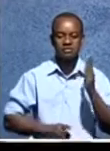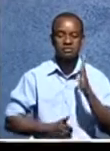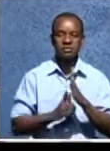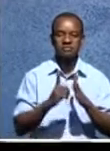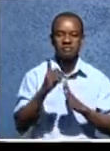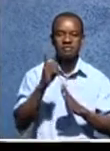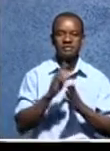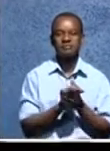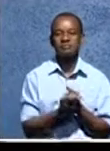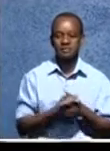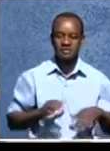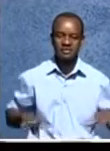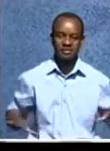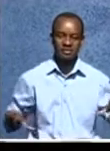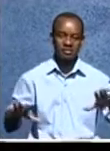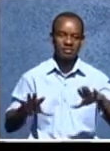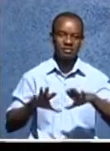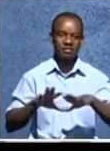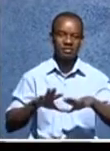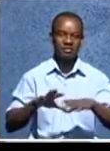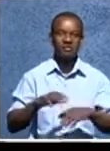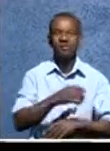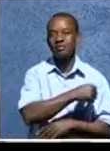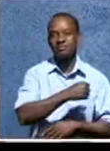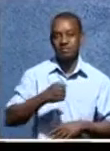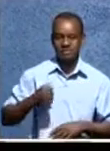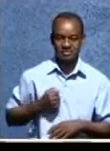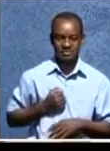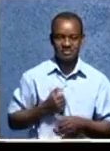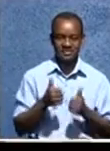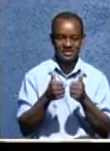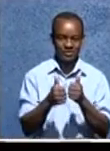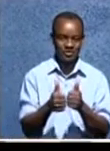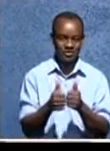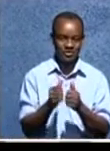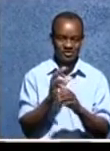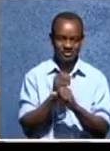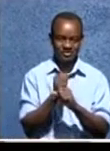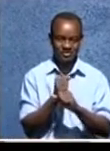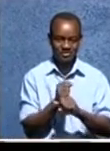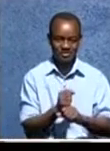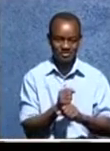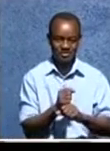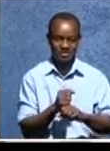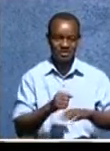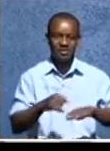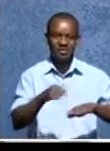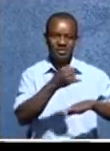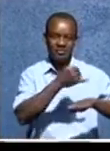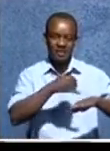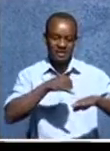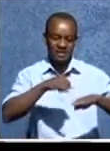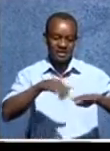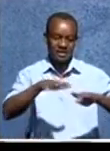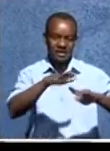because tourism is very much linked in to nature conservation in our country. So therefore, tourism is seen as a vehicle